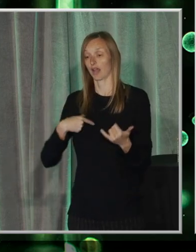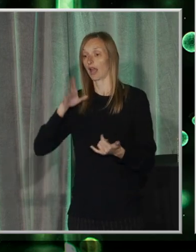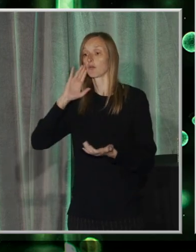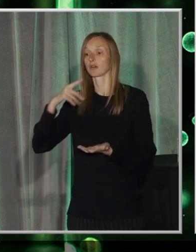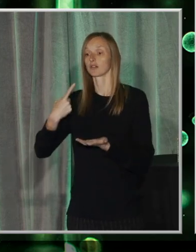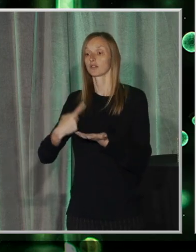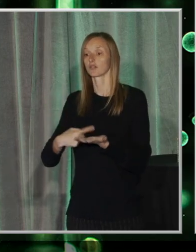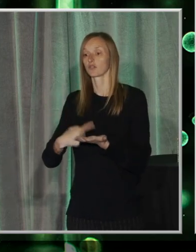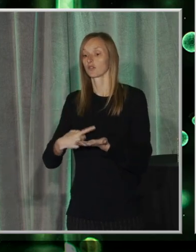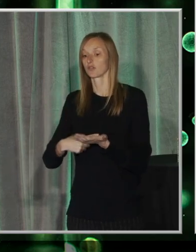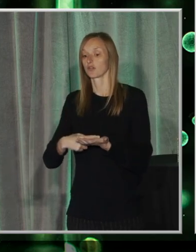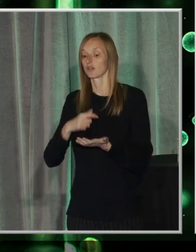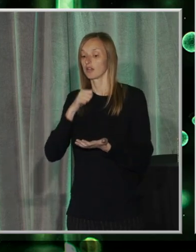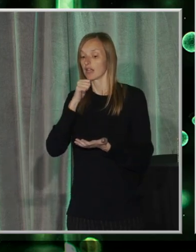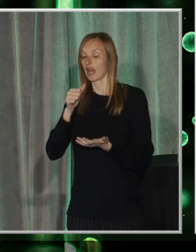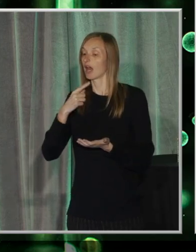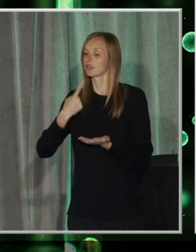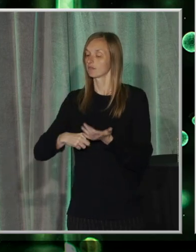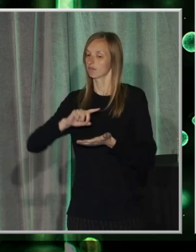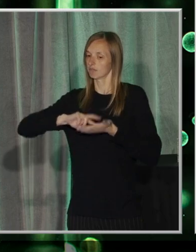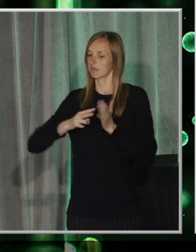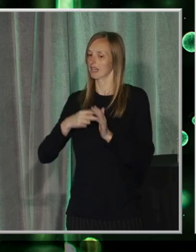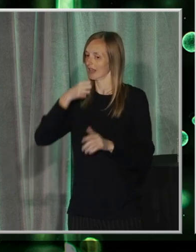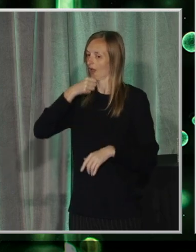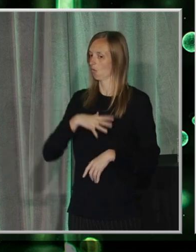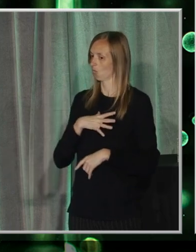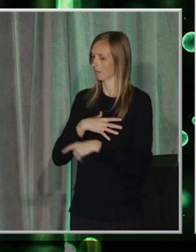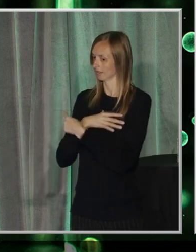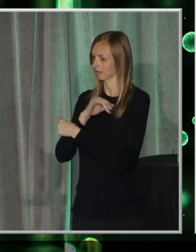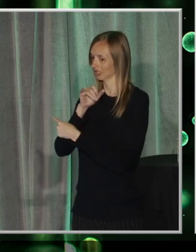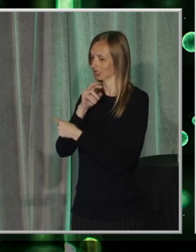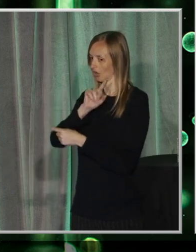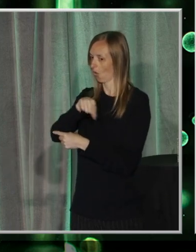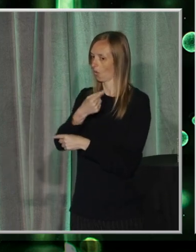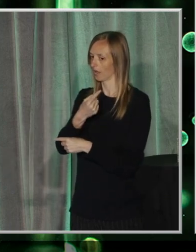I'm not talking about Jen only, I'm also talking about